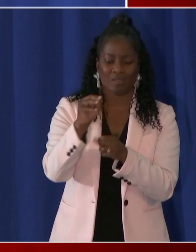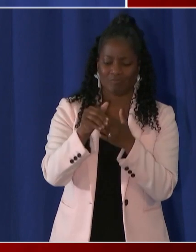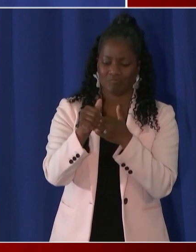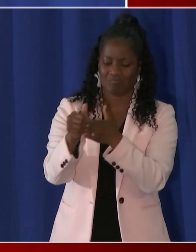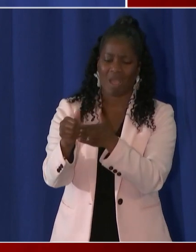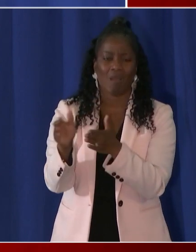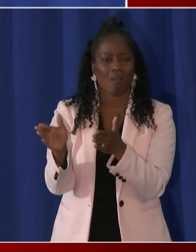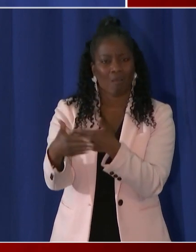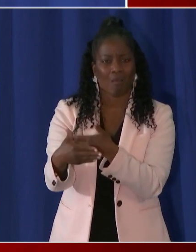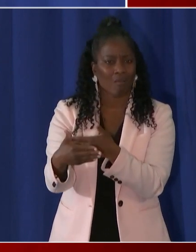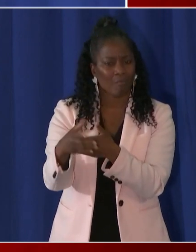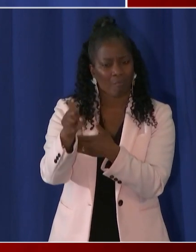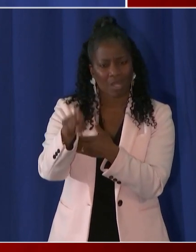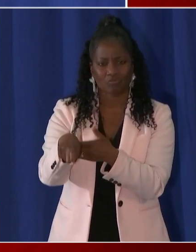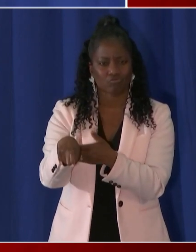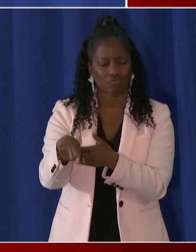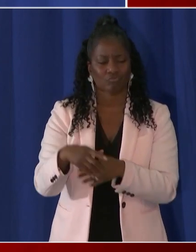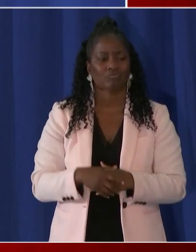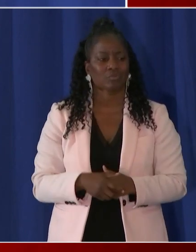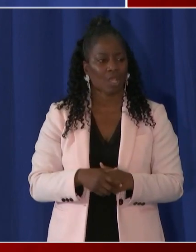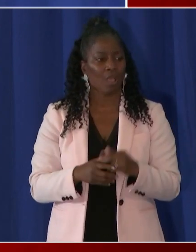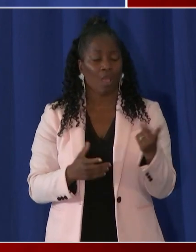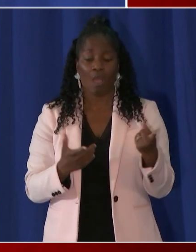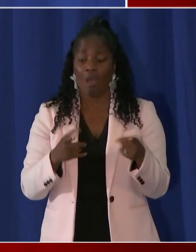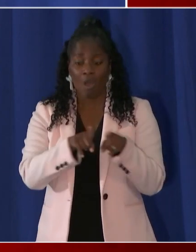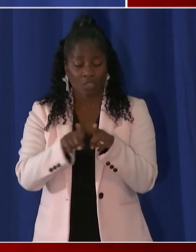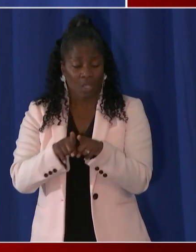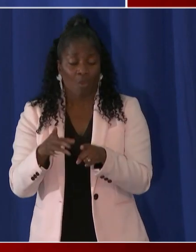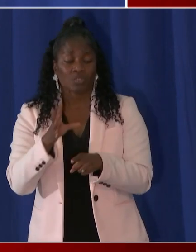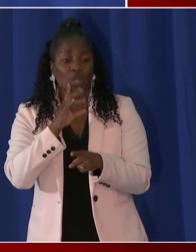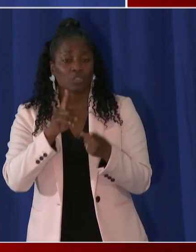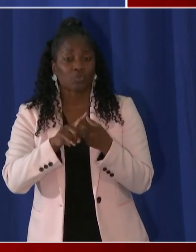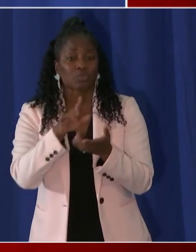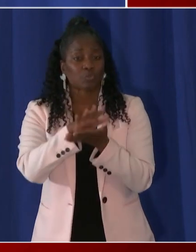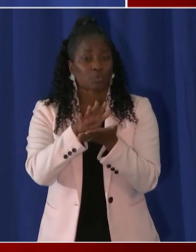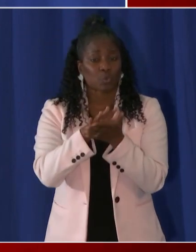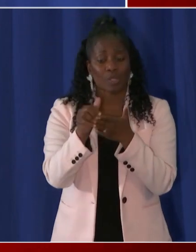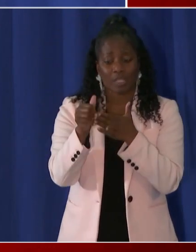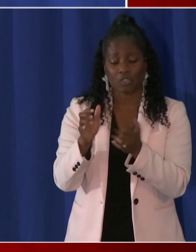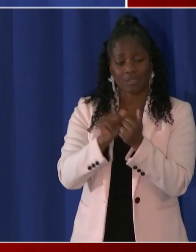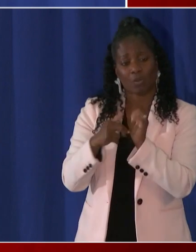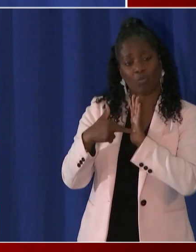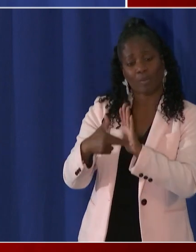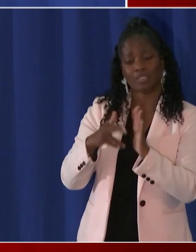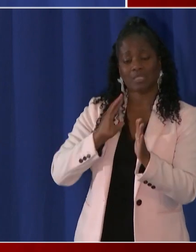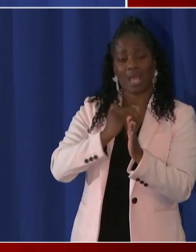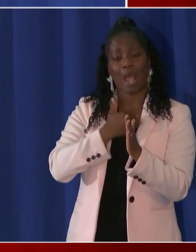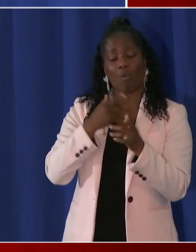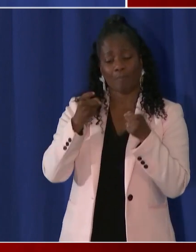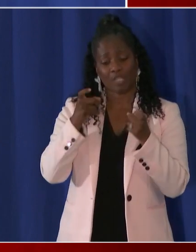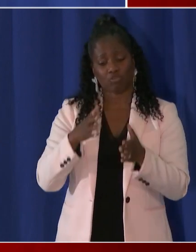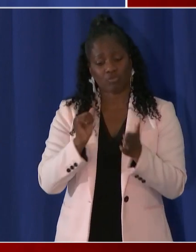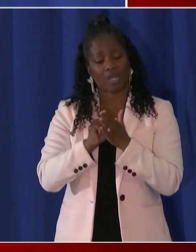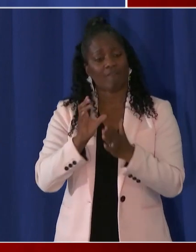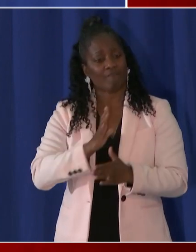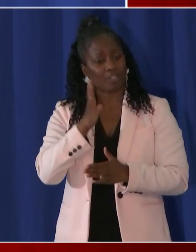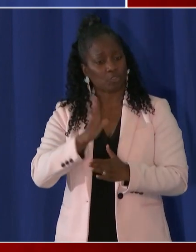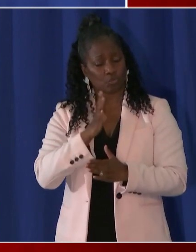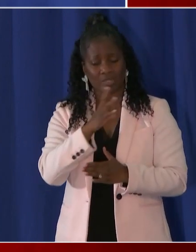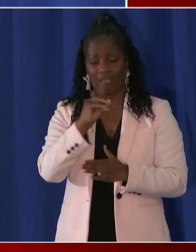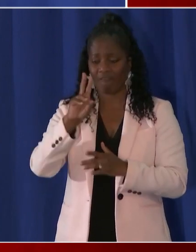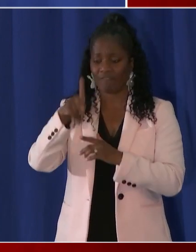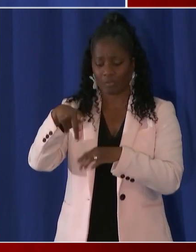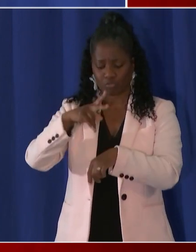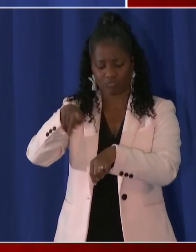that, I was talking to some school leaders who represent our administrative officials, principals and vice